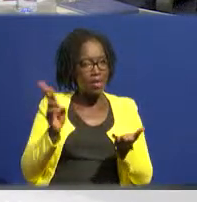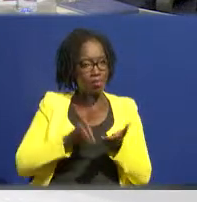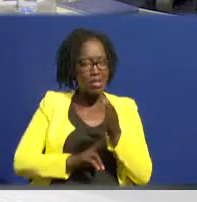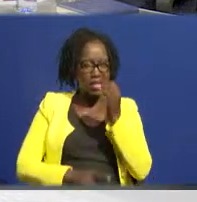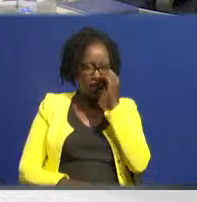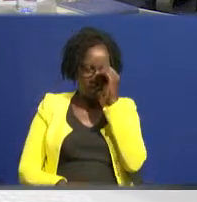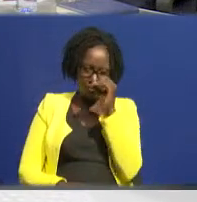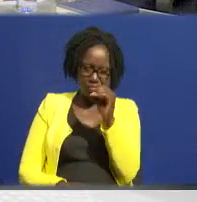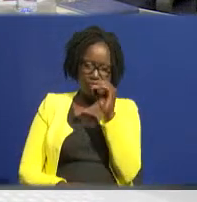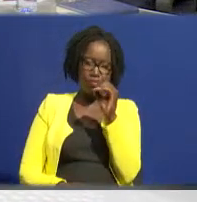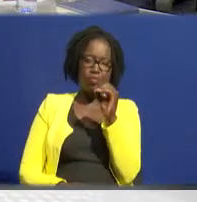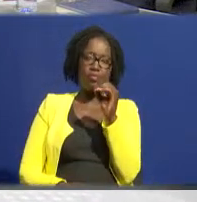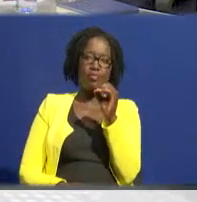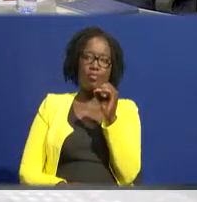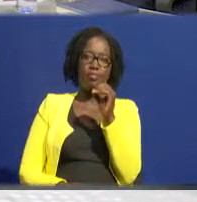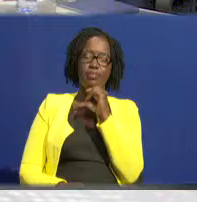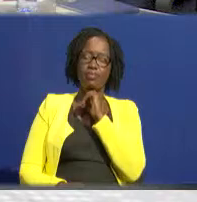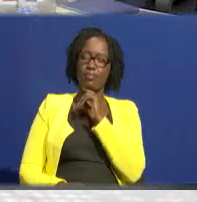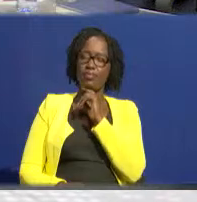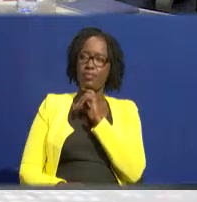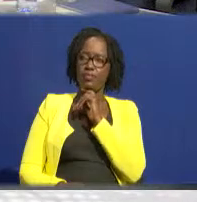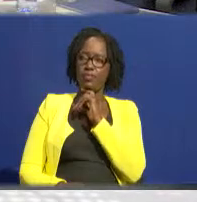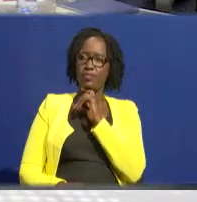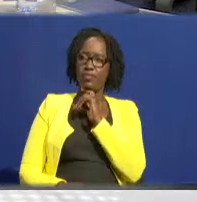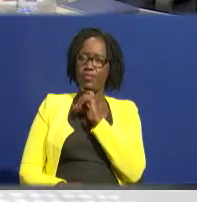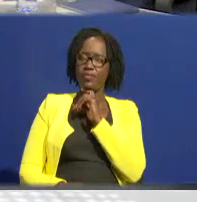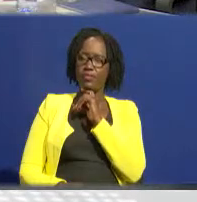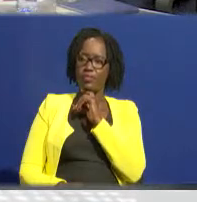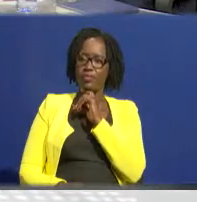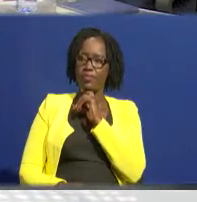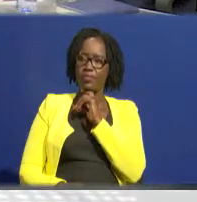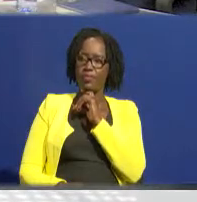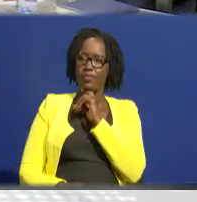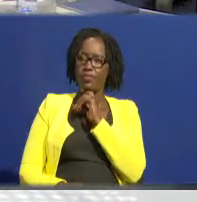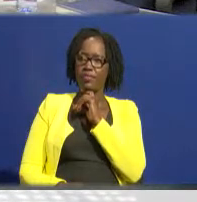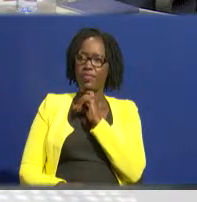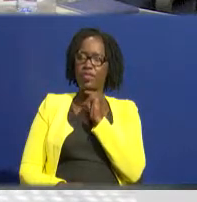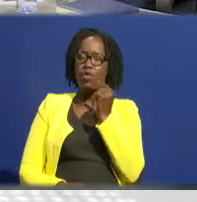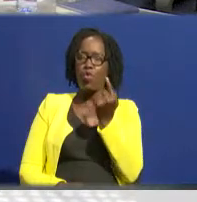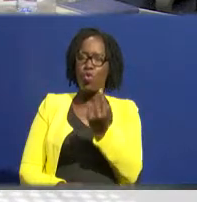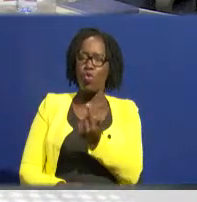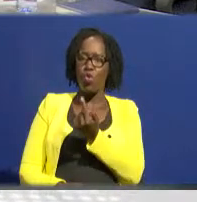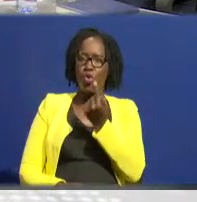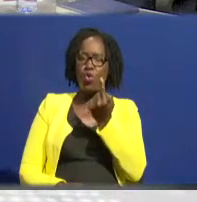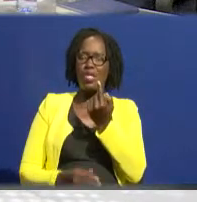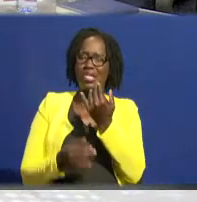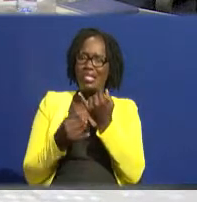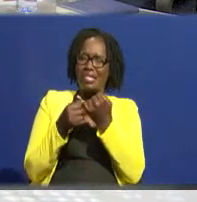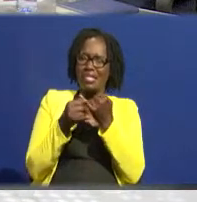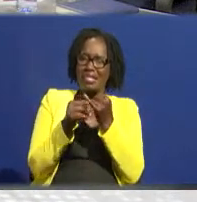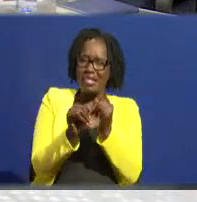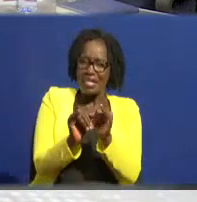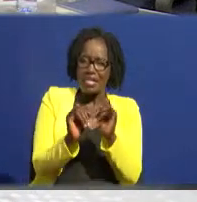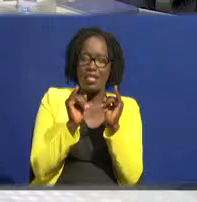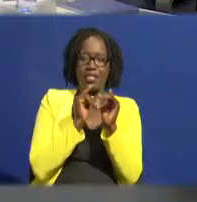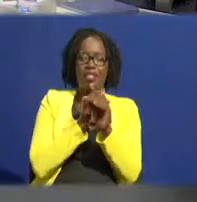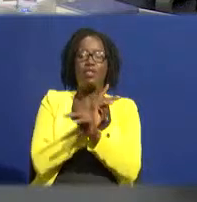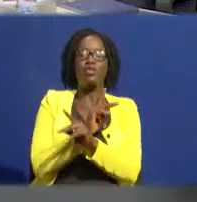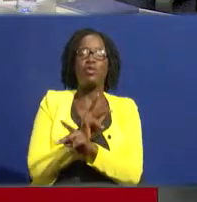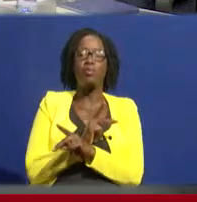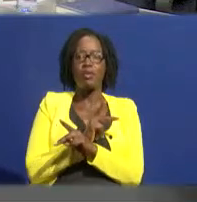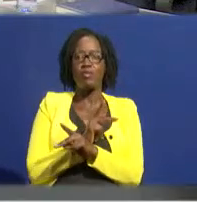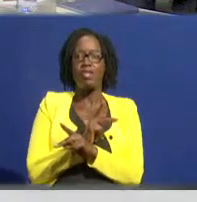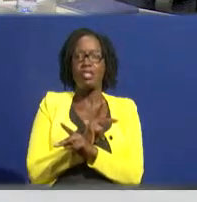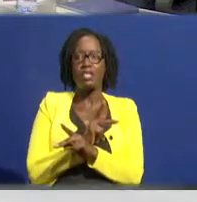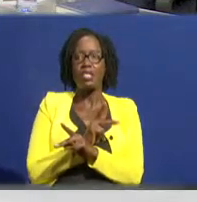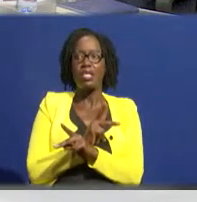again? You know, it is, we can only try to prevent. But you know, we are living in